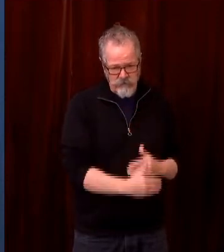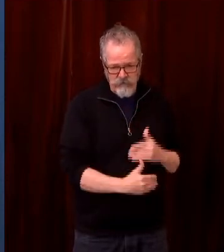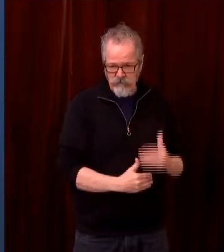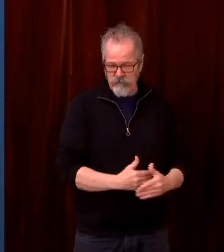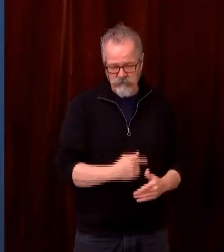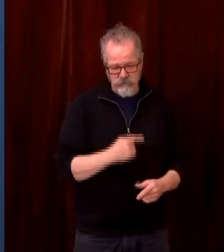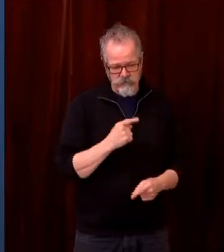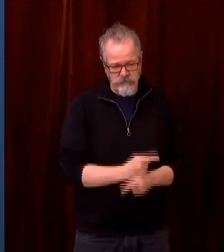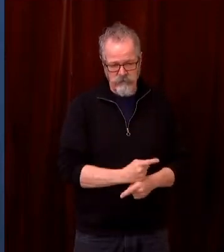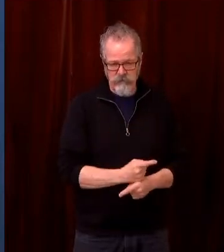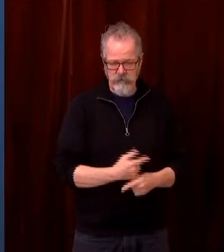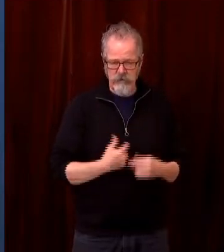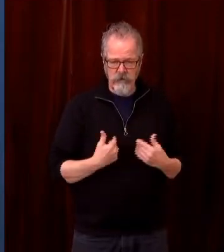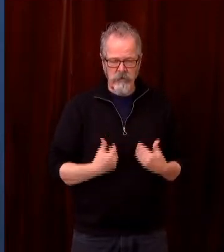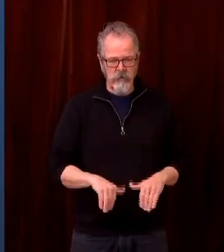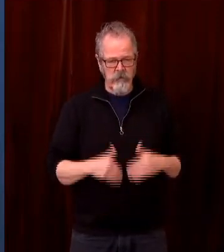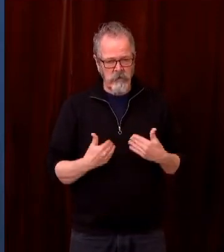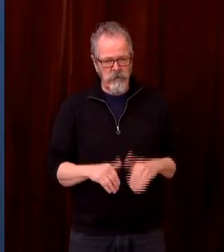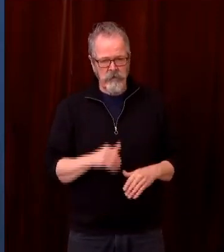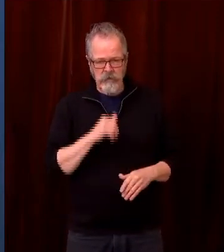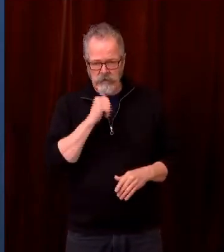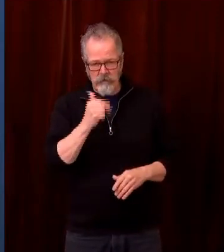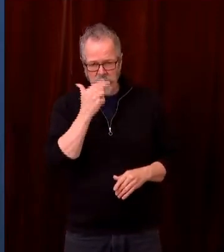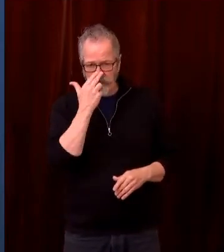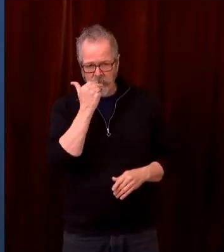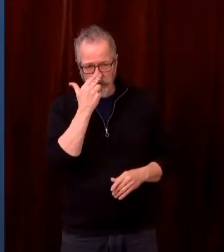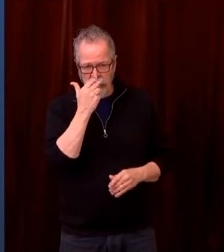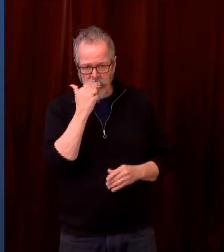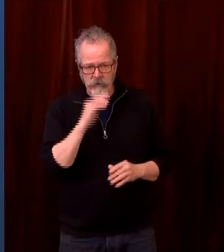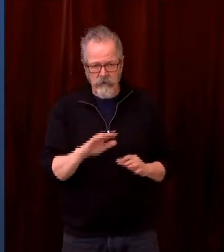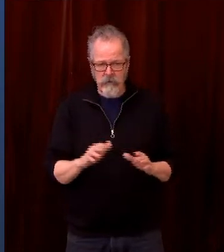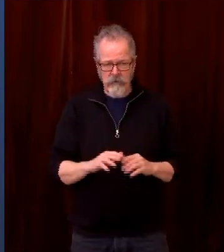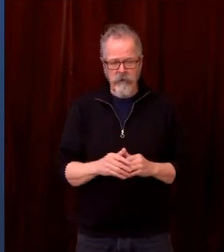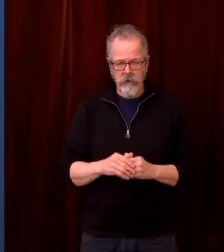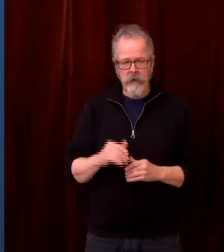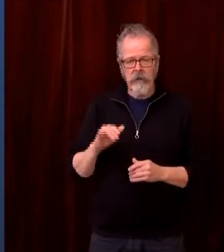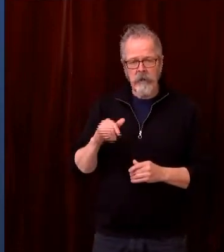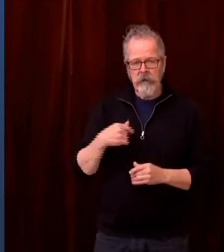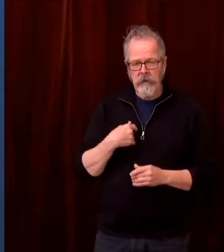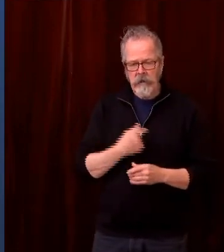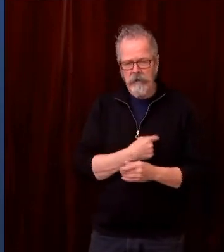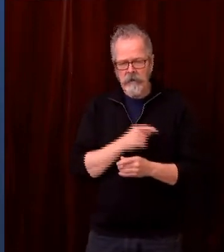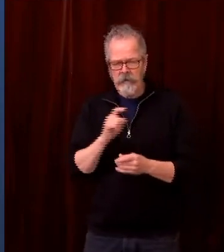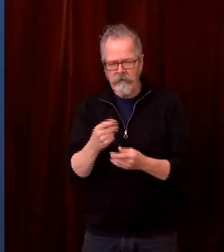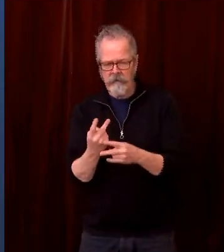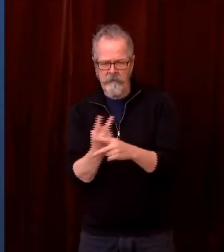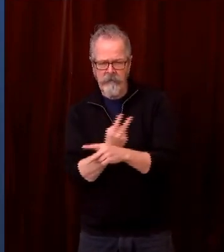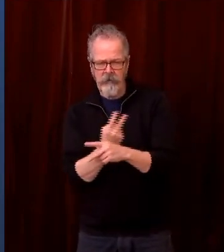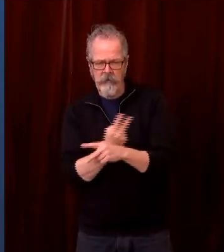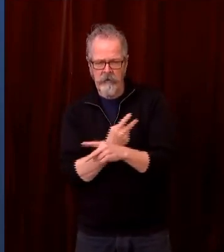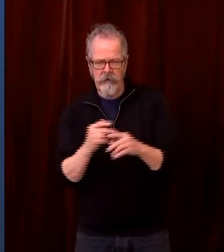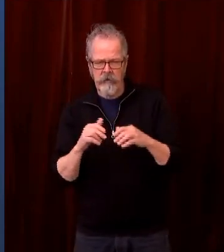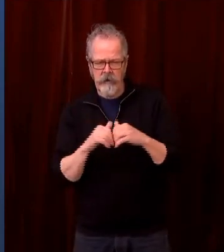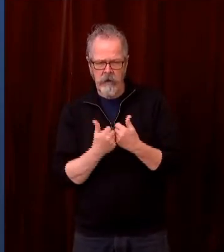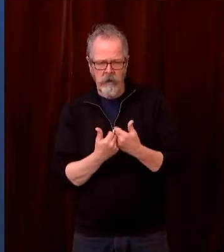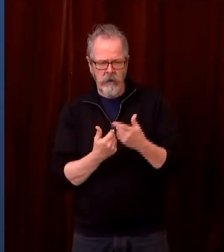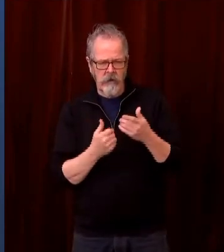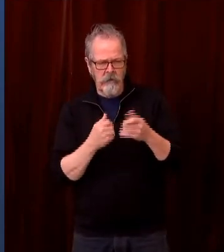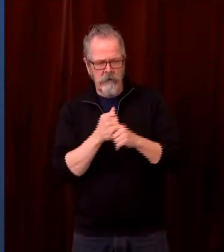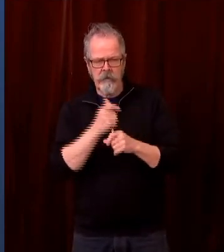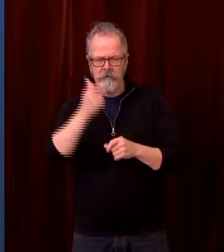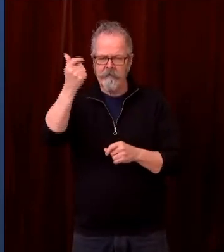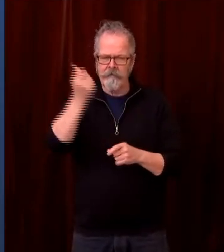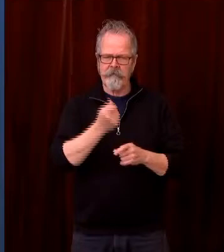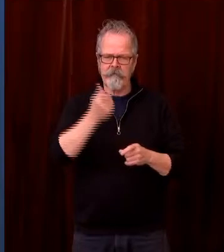rates due to the pandemic. And we think that's the right thing for our businesses.